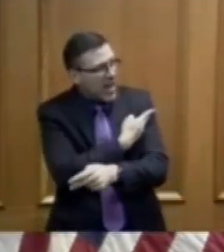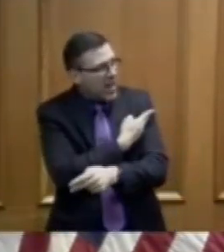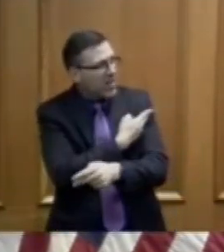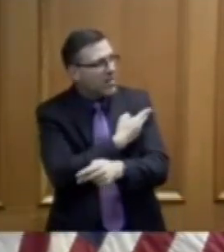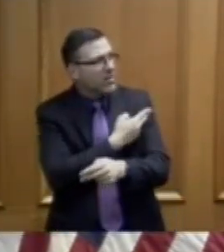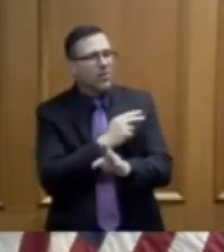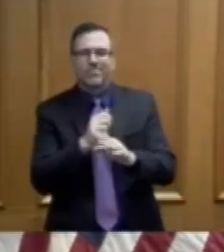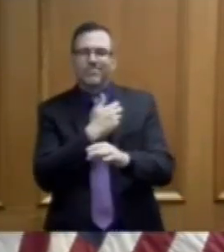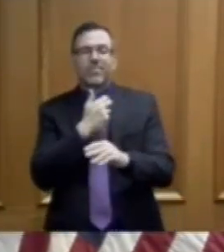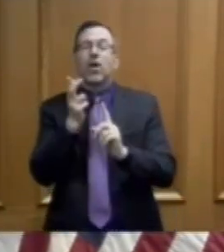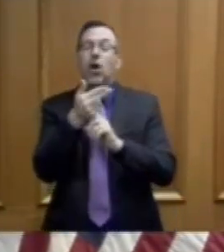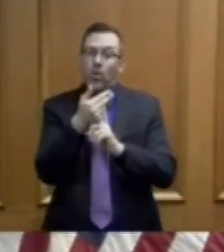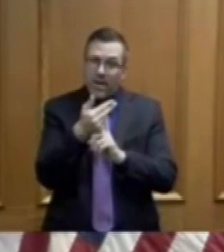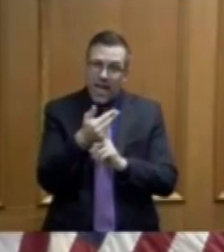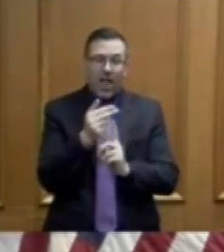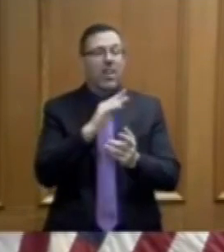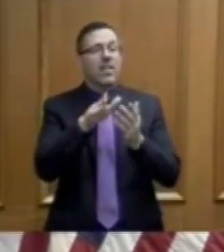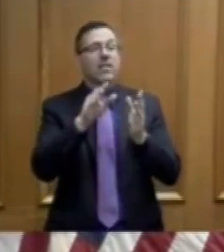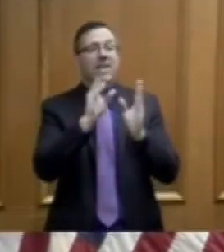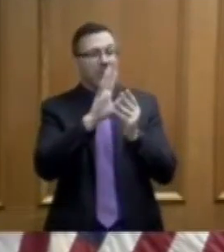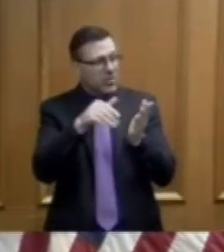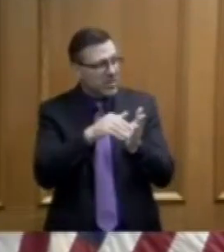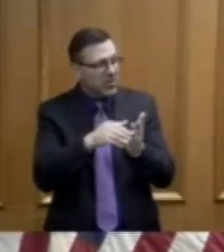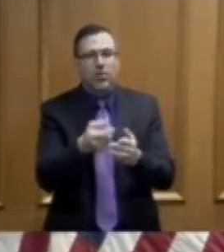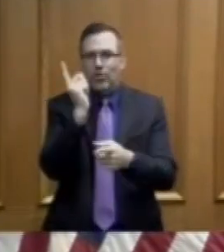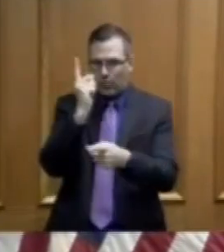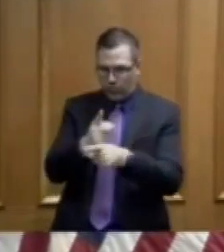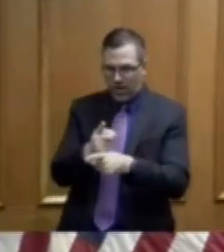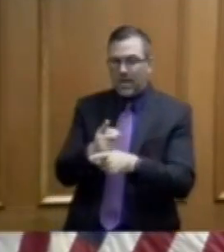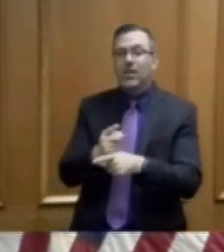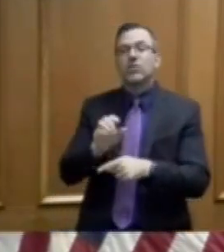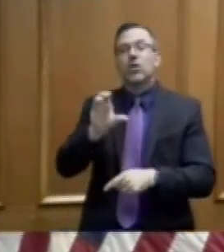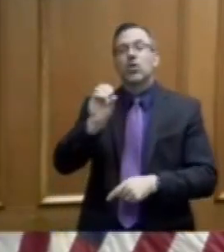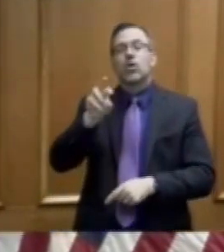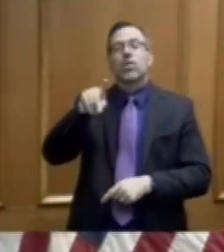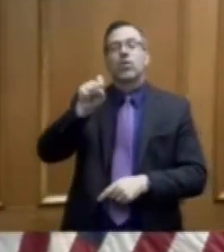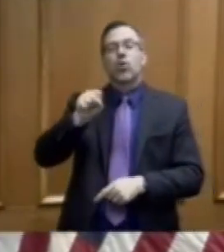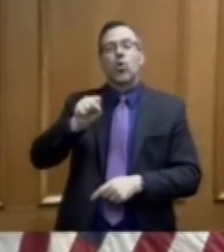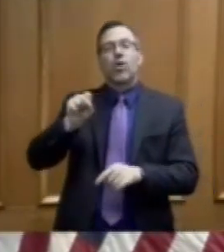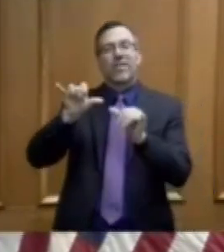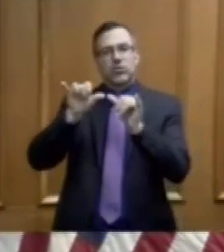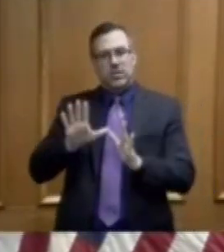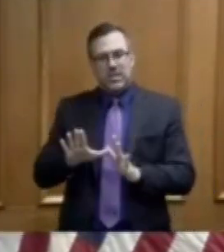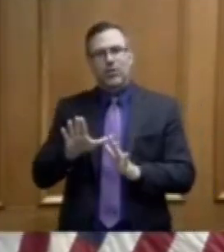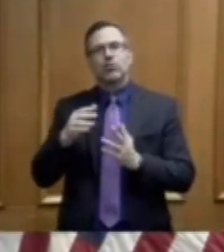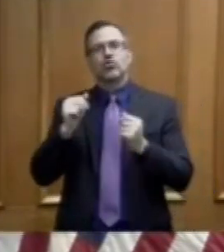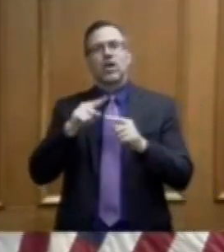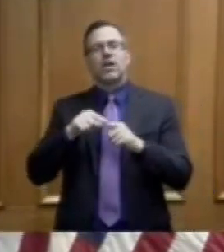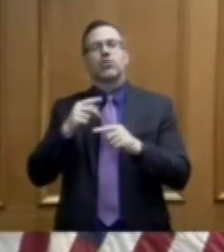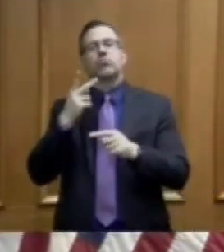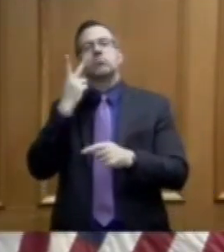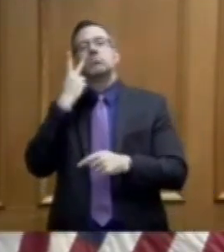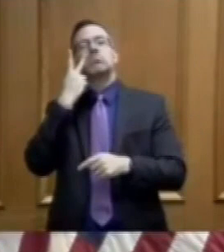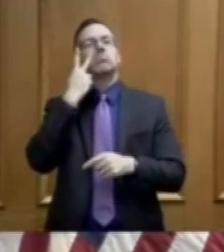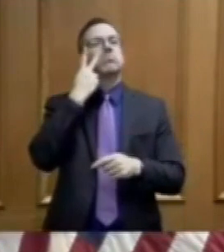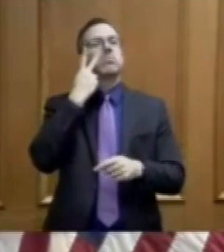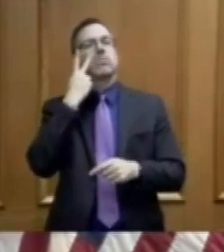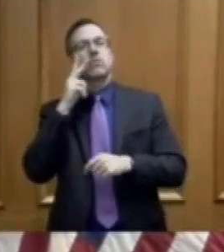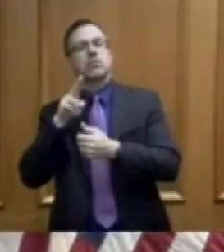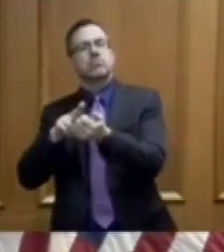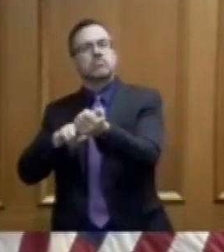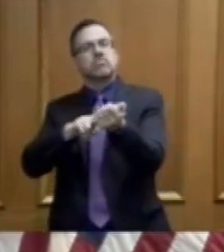be. So the way this is working is the Corps of Engineers has been assessing sites, including convention